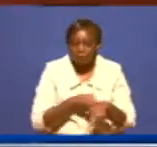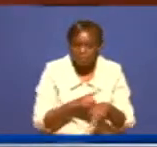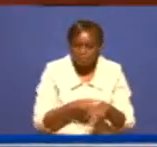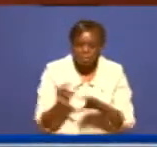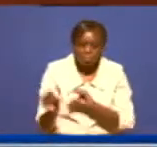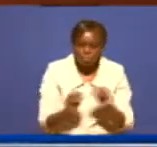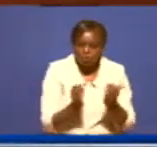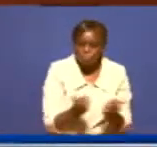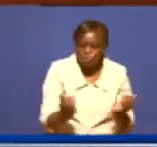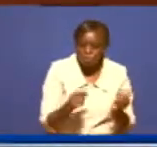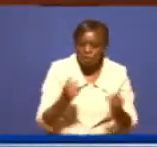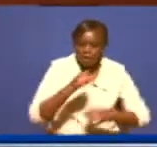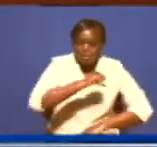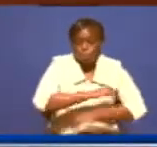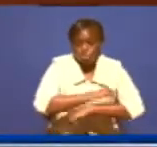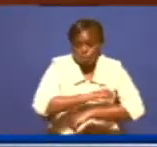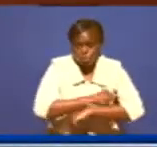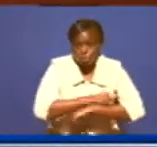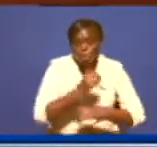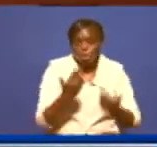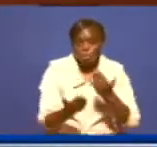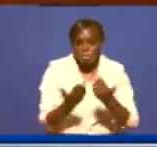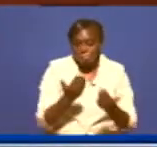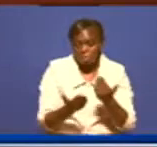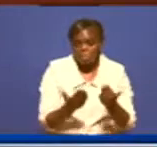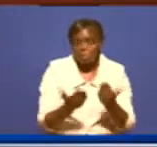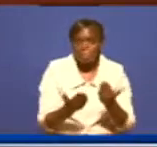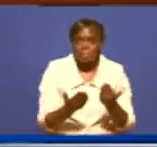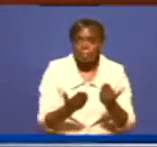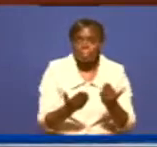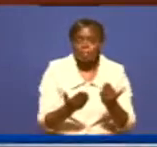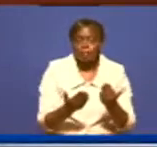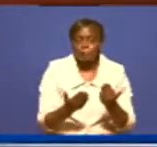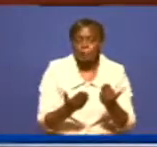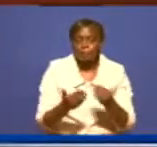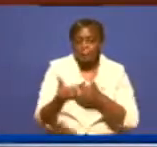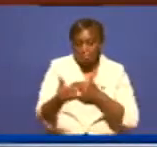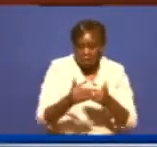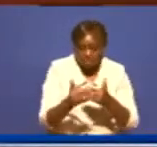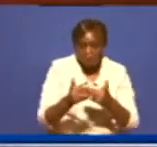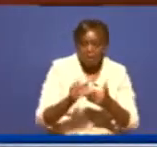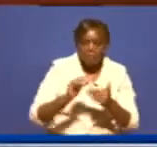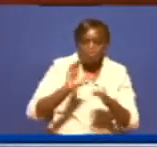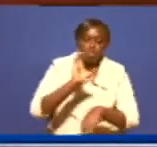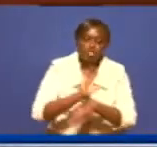your children to another school, or even if you know, it was more proximate to